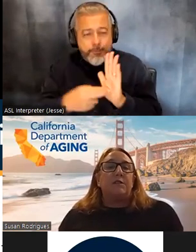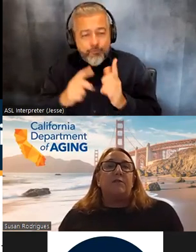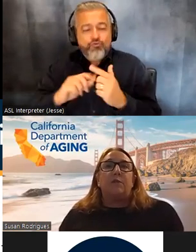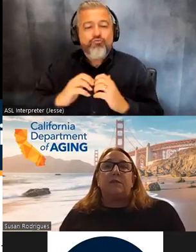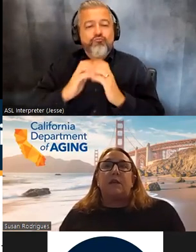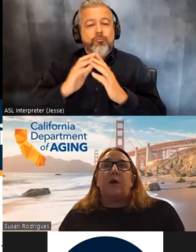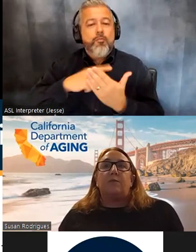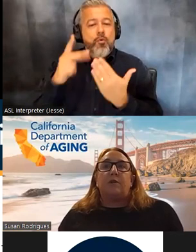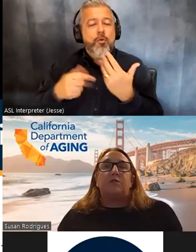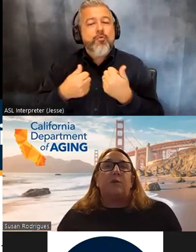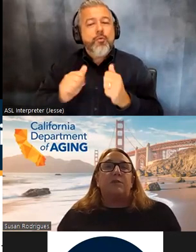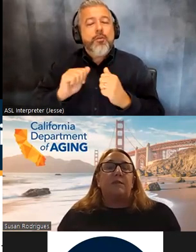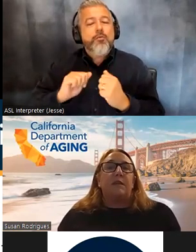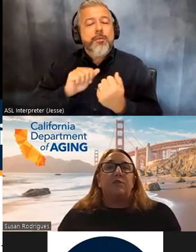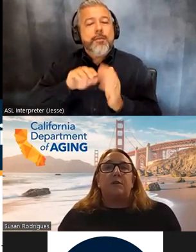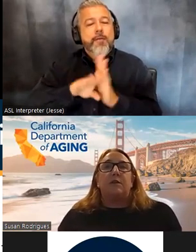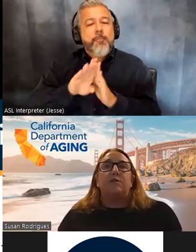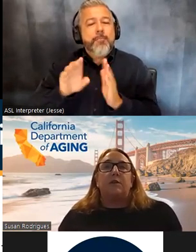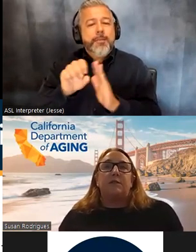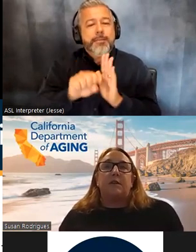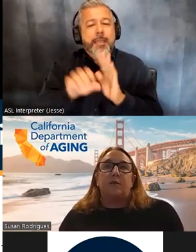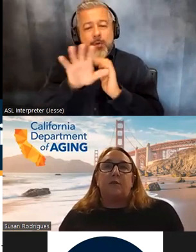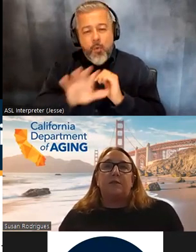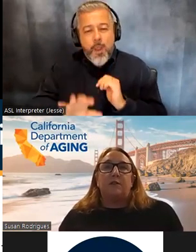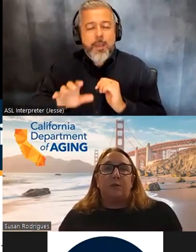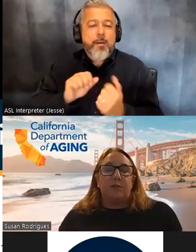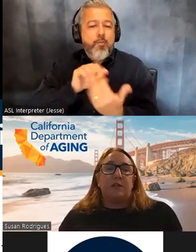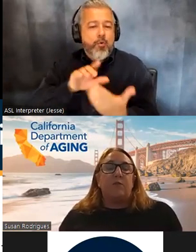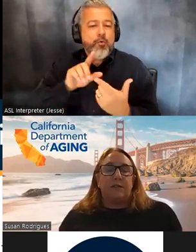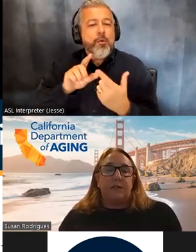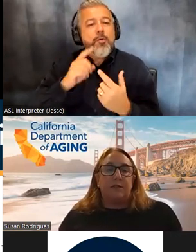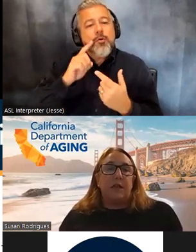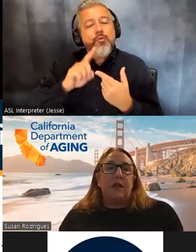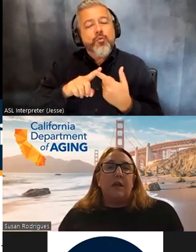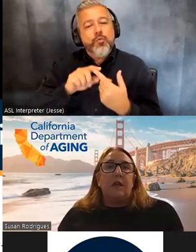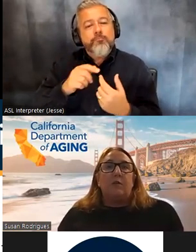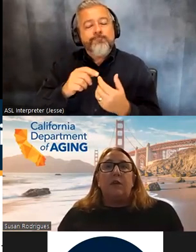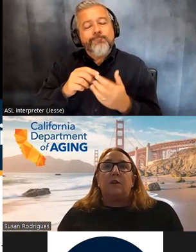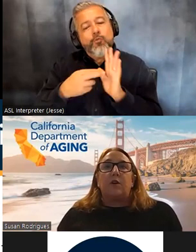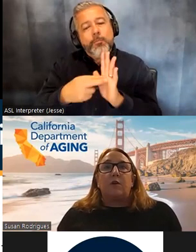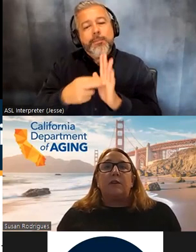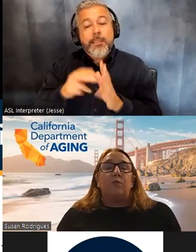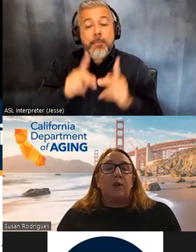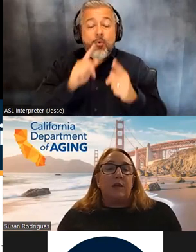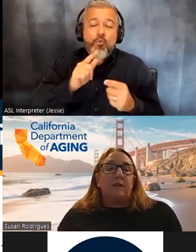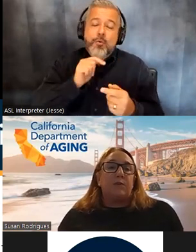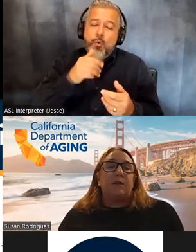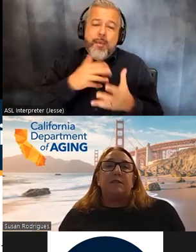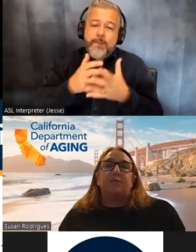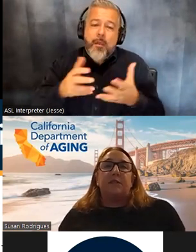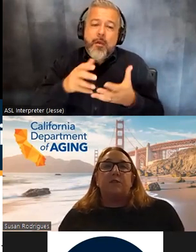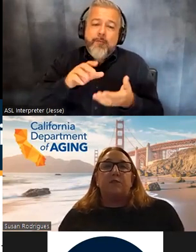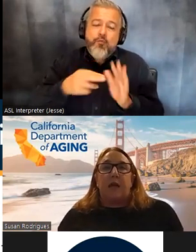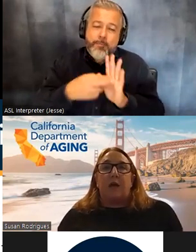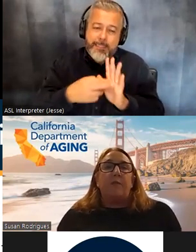we're trying to develop a statewide approach to represent the interests of otherwise underrepresented residents. And we are currently working on these policies